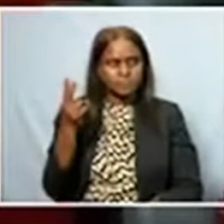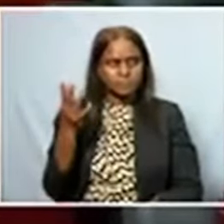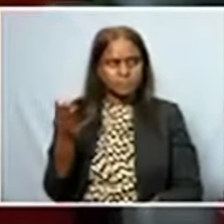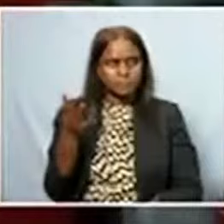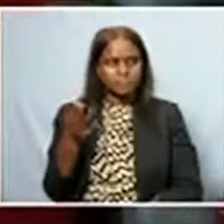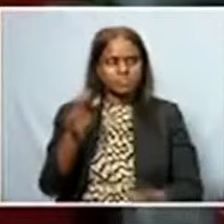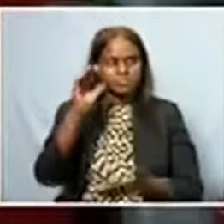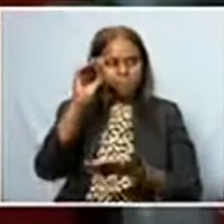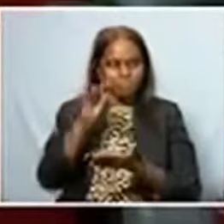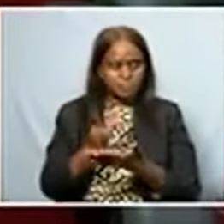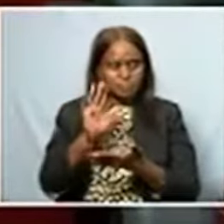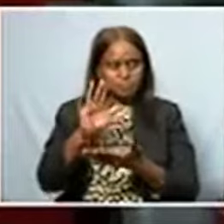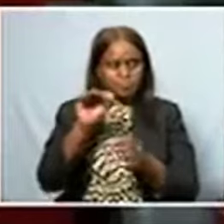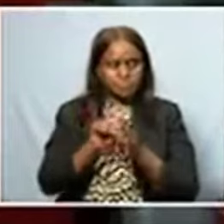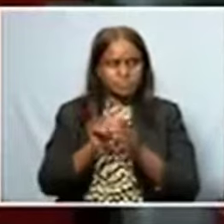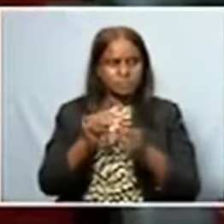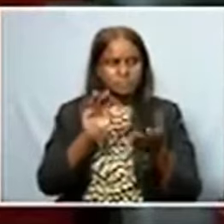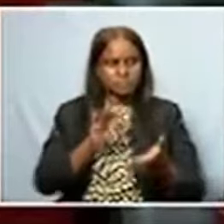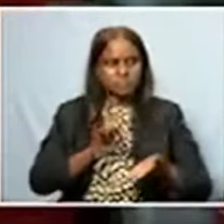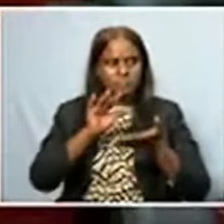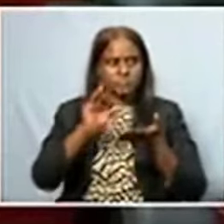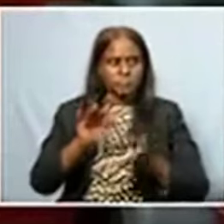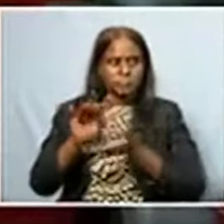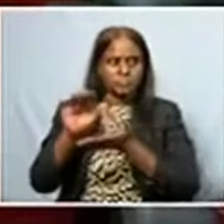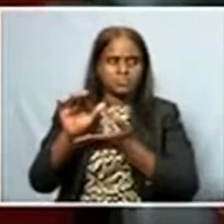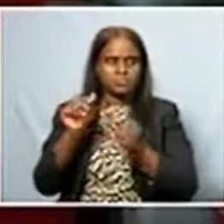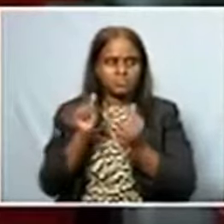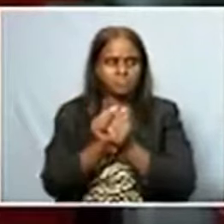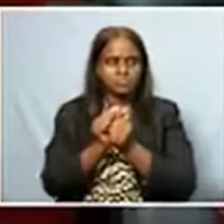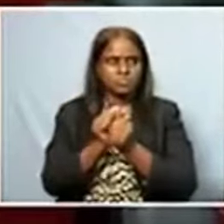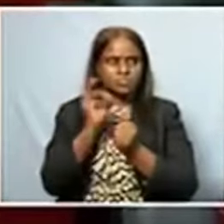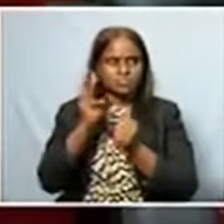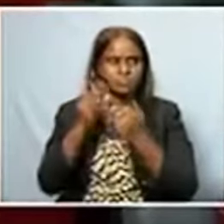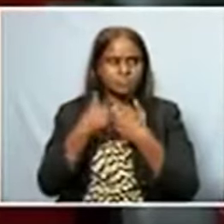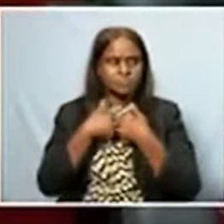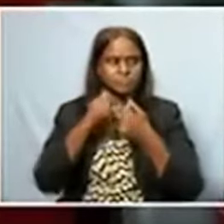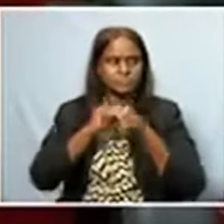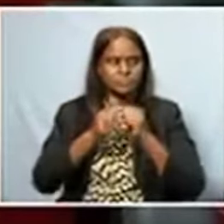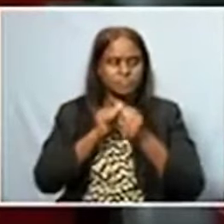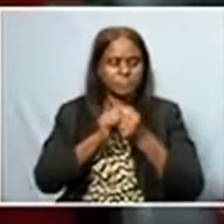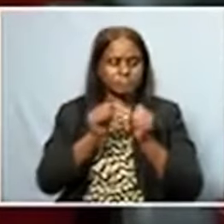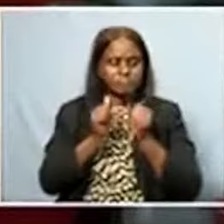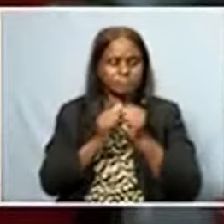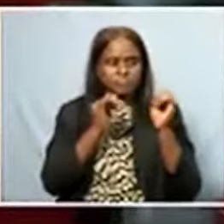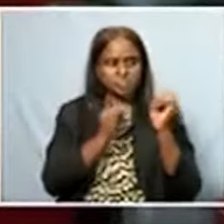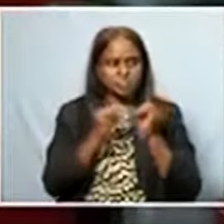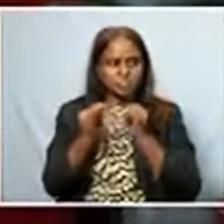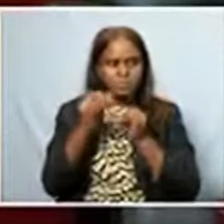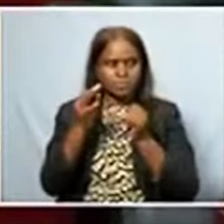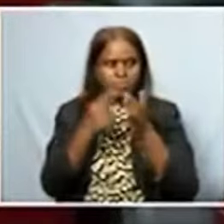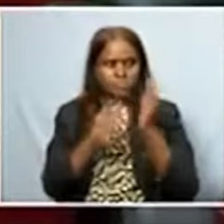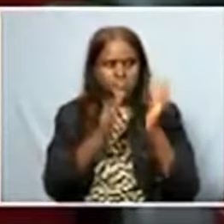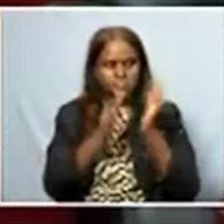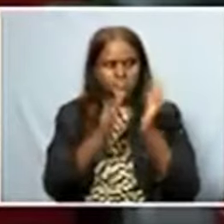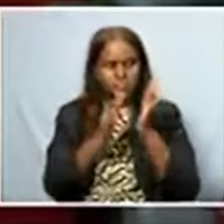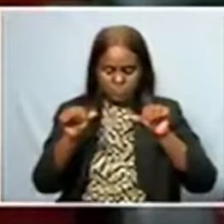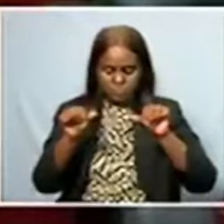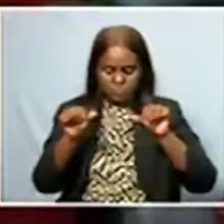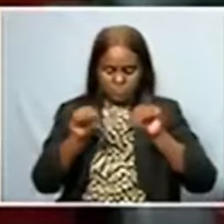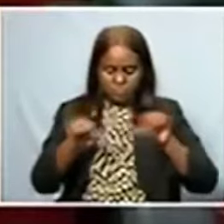a reduction in the allocation would therefore affect the implementation of planned